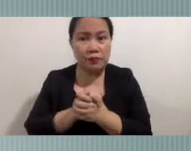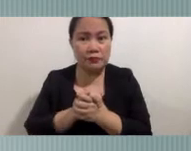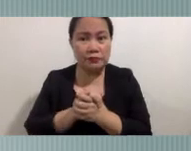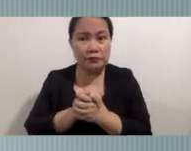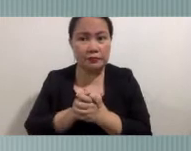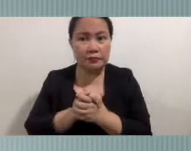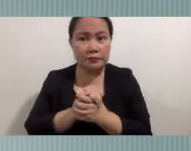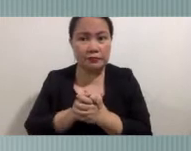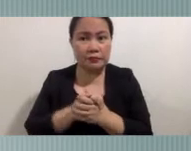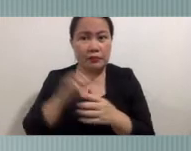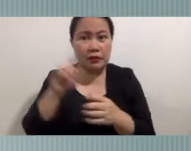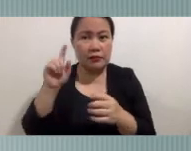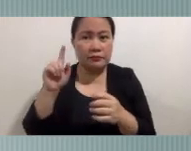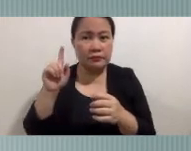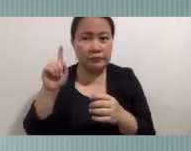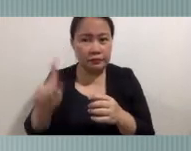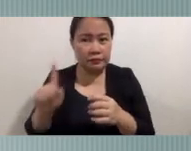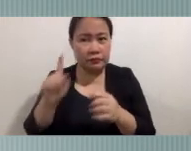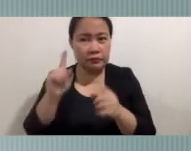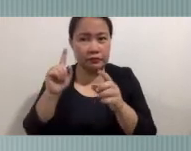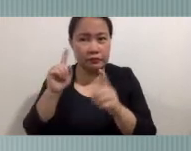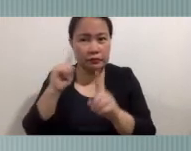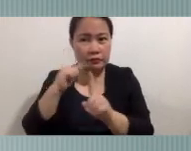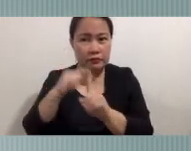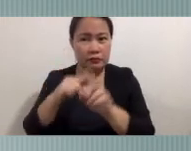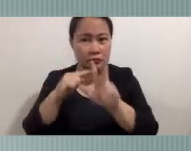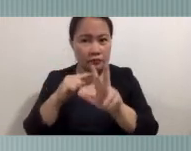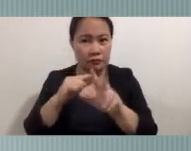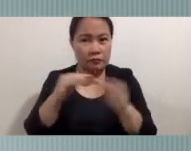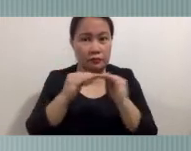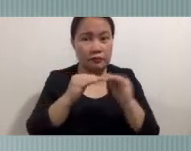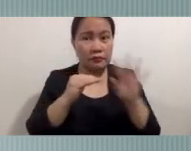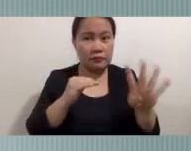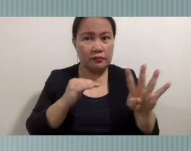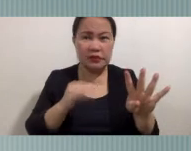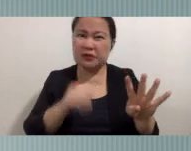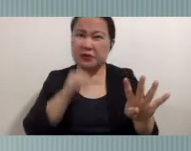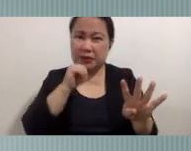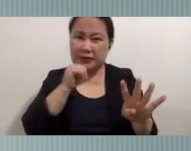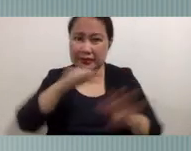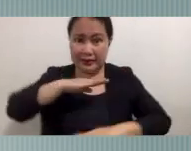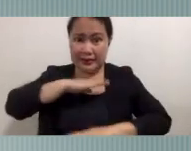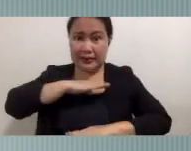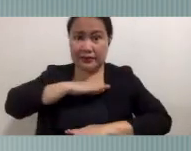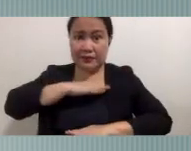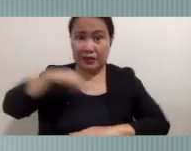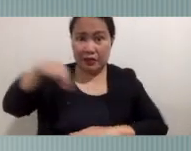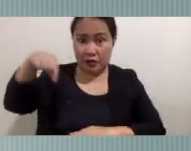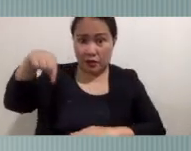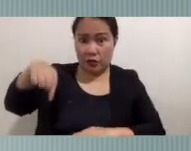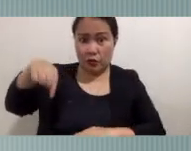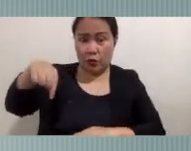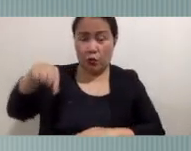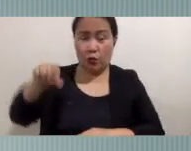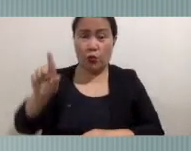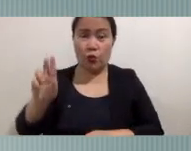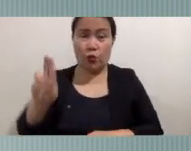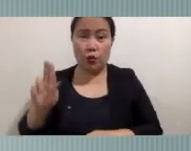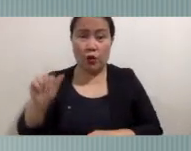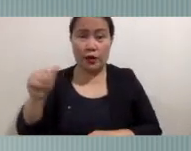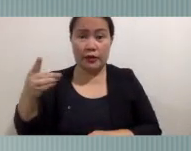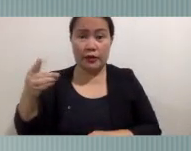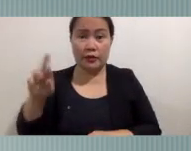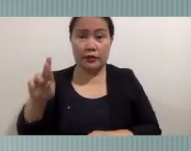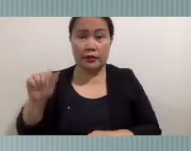factors. So, 1 plus 3 is equal to 4. It doesn't satisfy the quadratic trinomial.